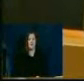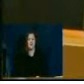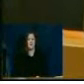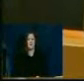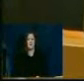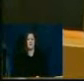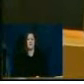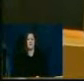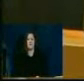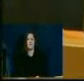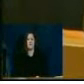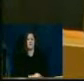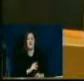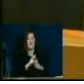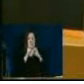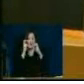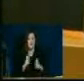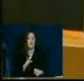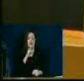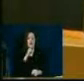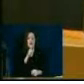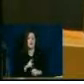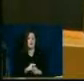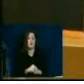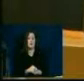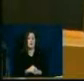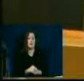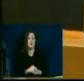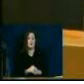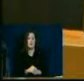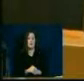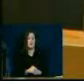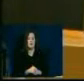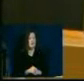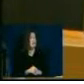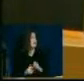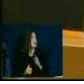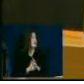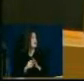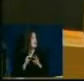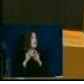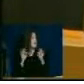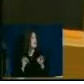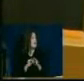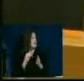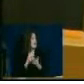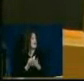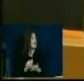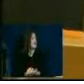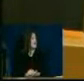Are the issues that are maybe not in legal form financial?